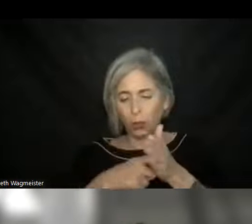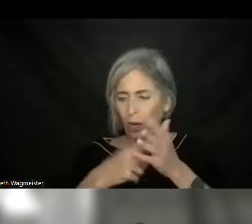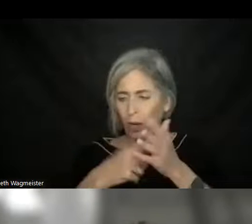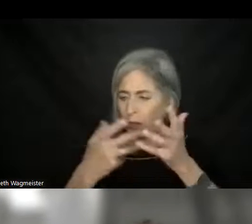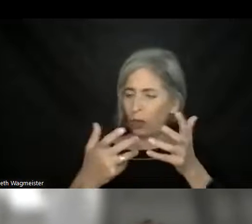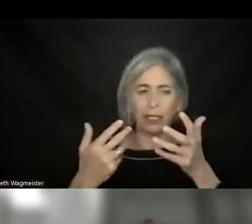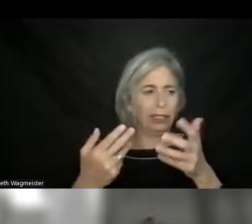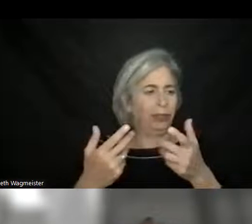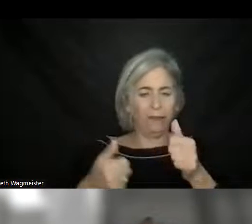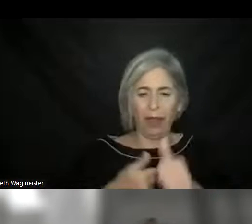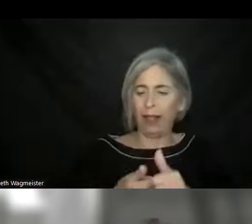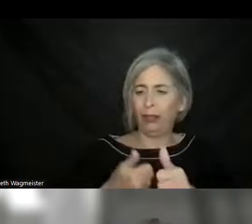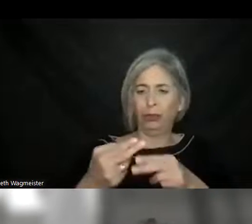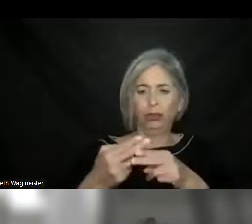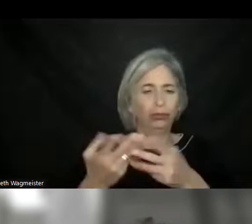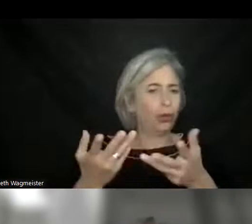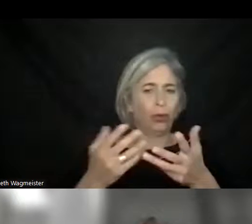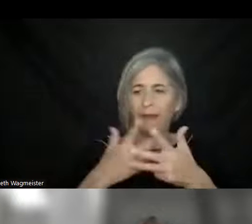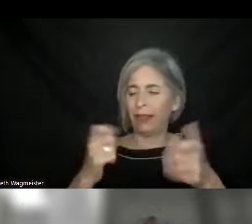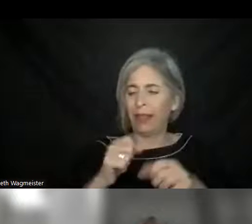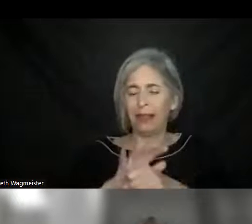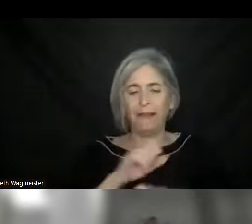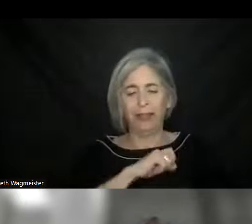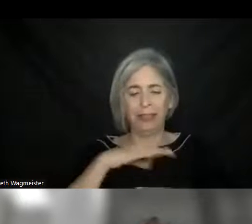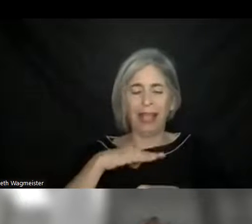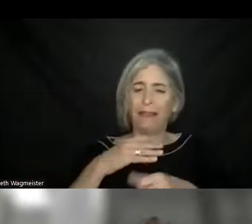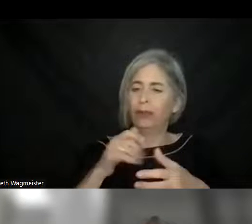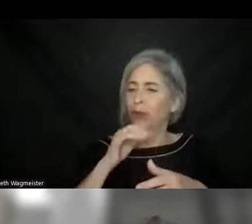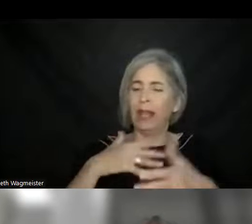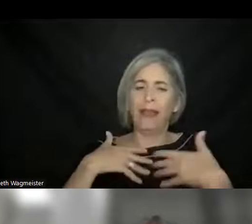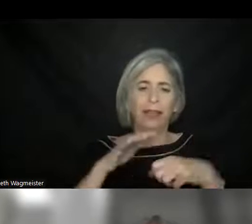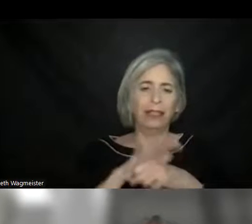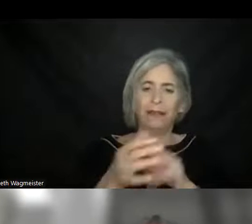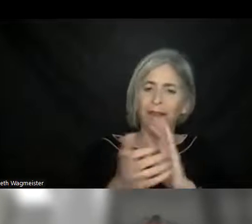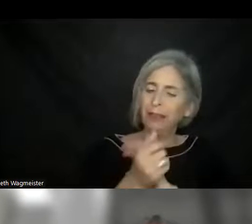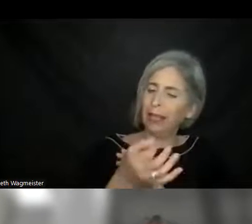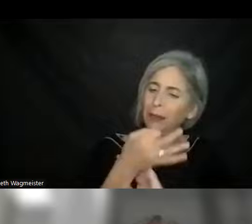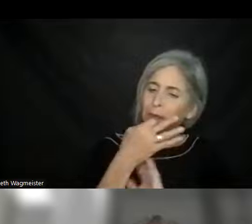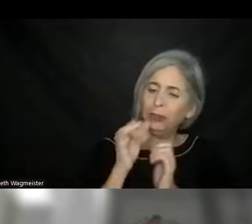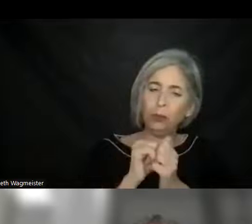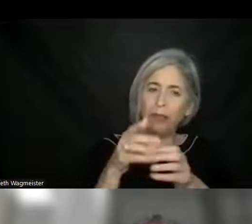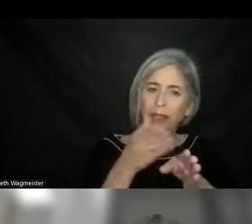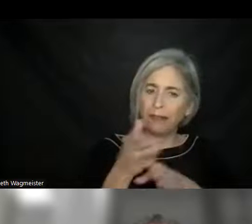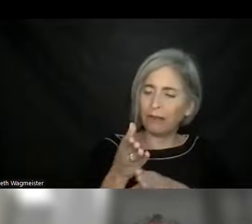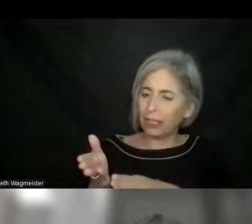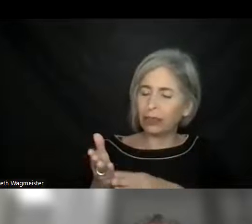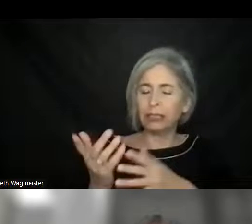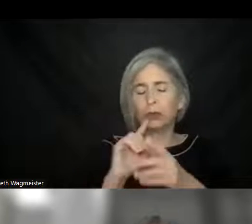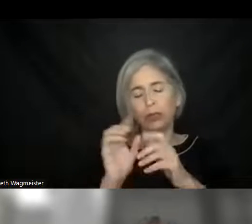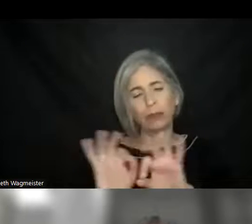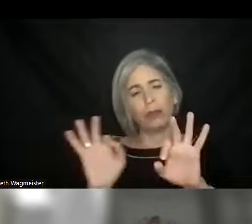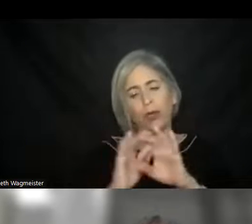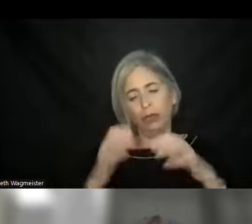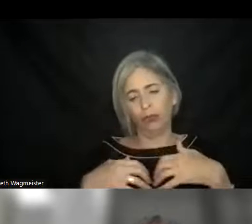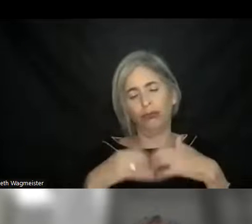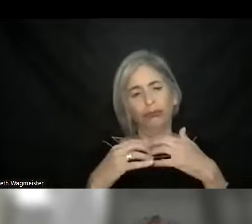also shortage of staff, shortage of expertise. Therefore, I mean, it's very important to build on the